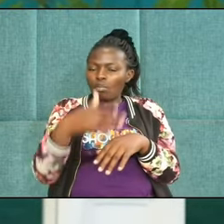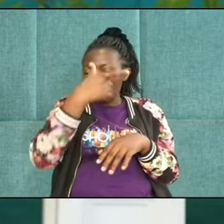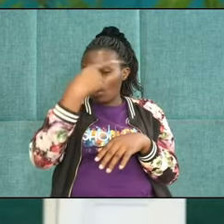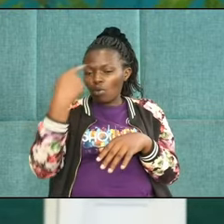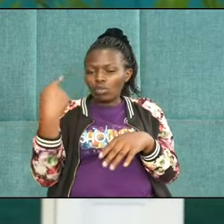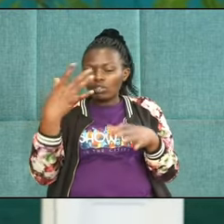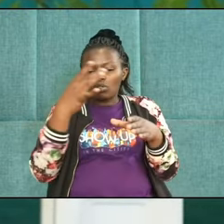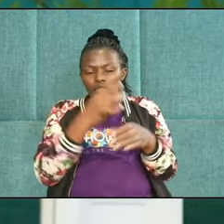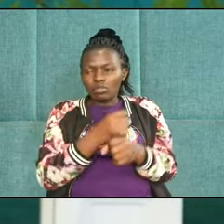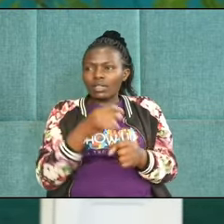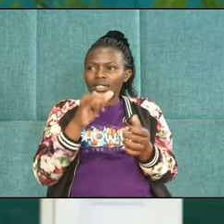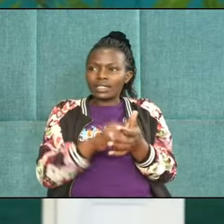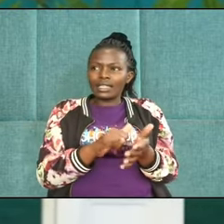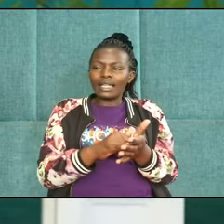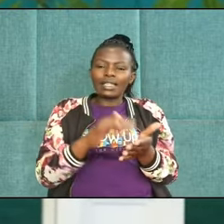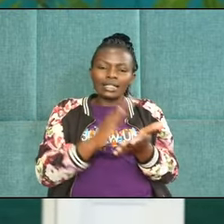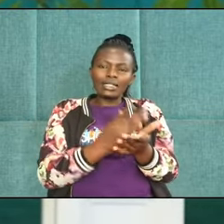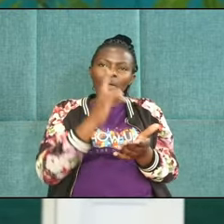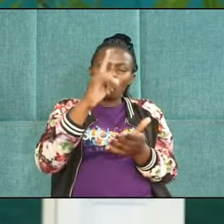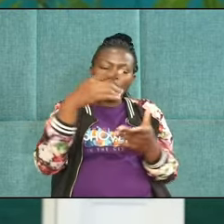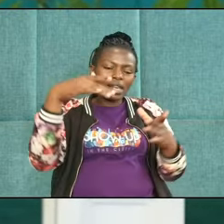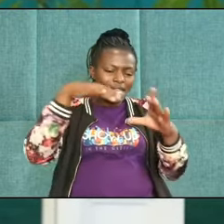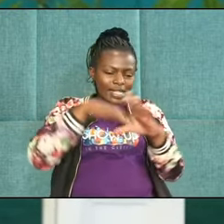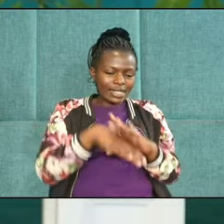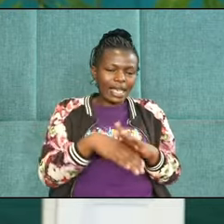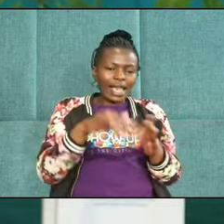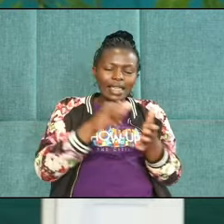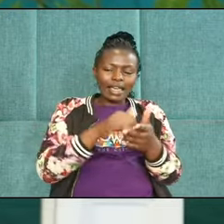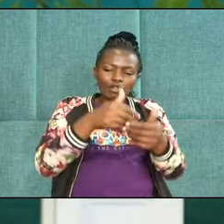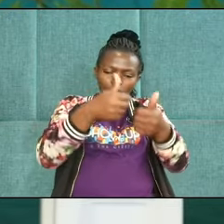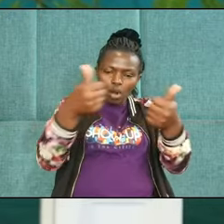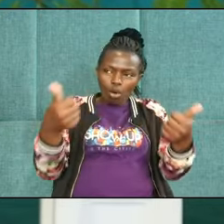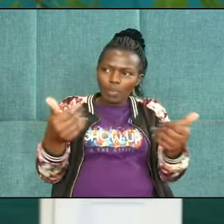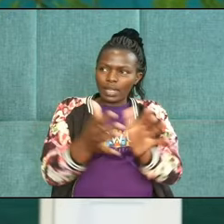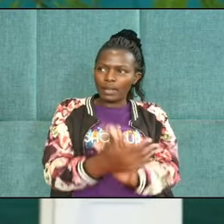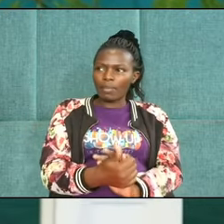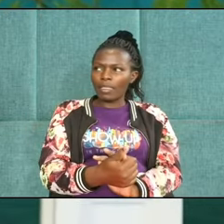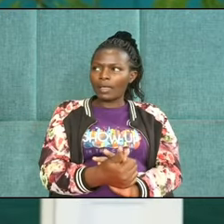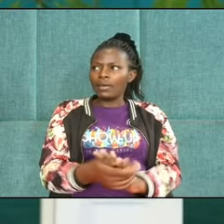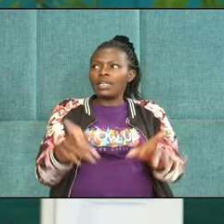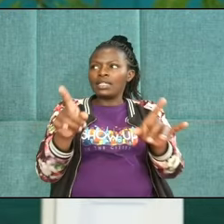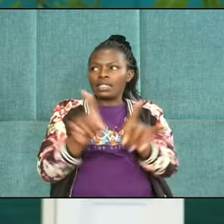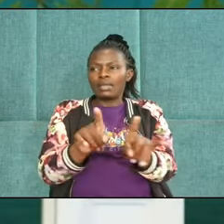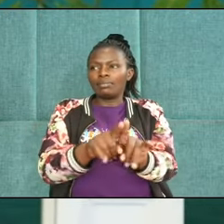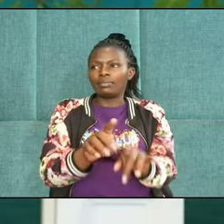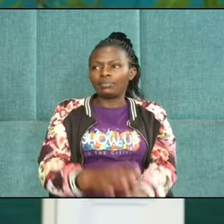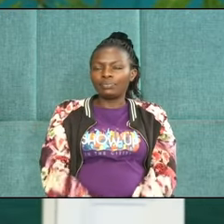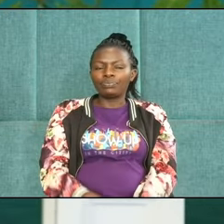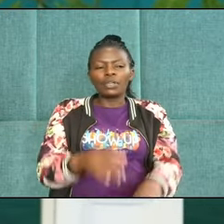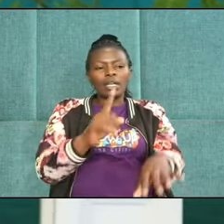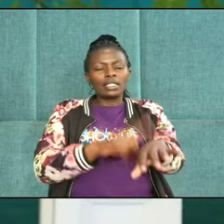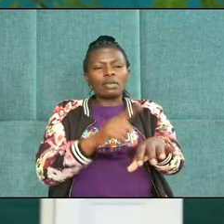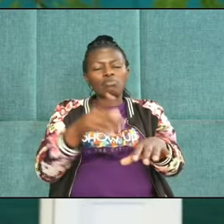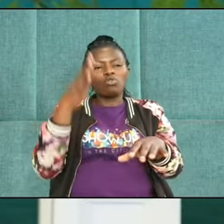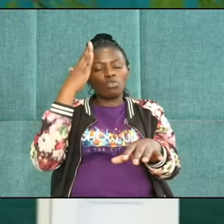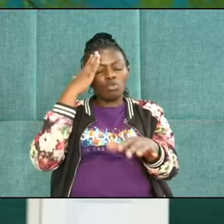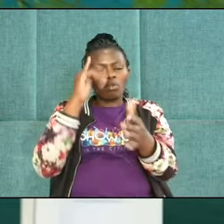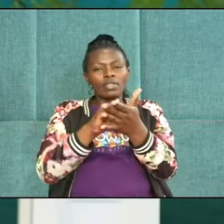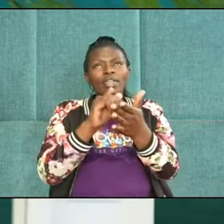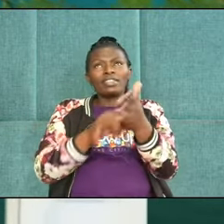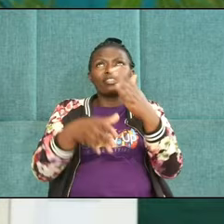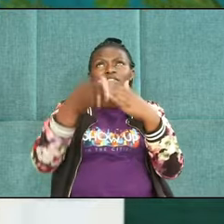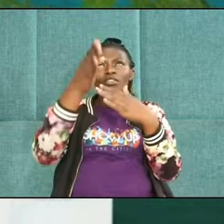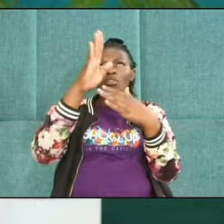that someone inside will open it for you. Similarly, when you know that there is a God